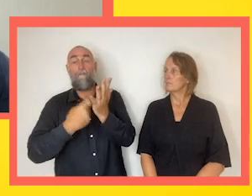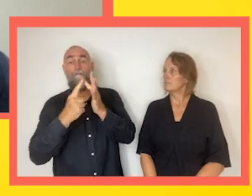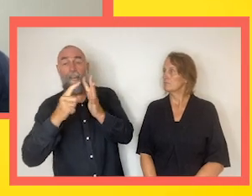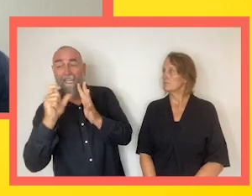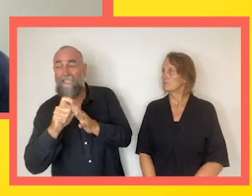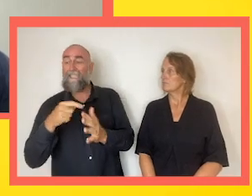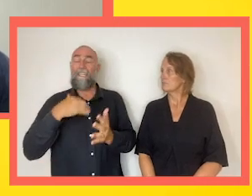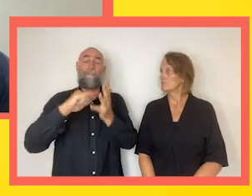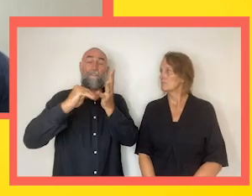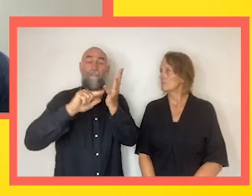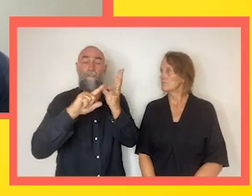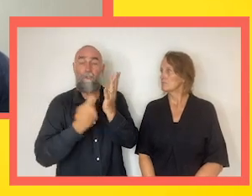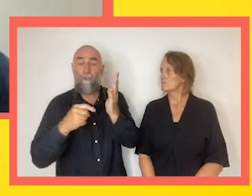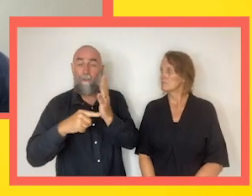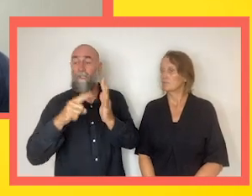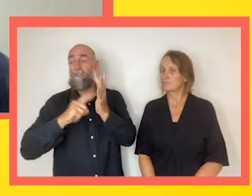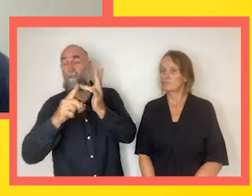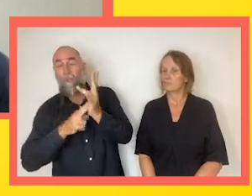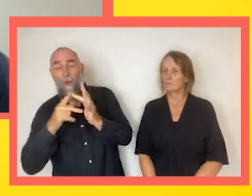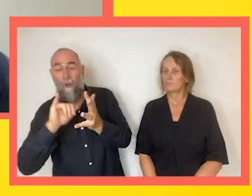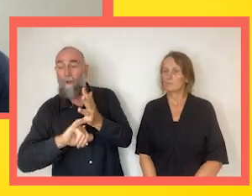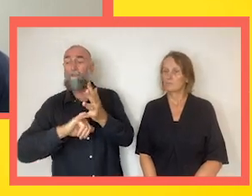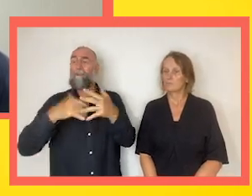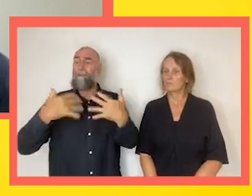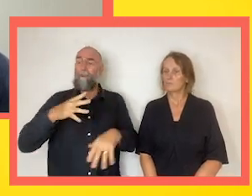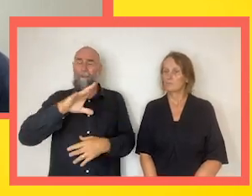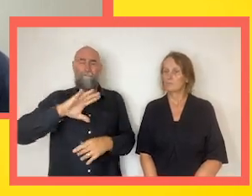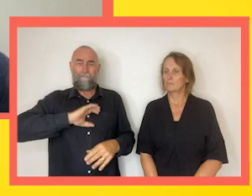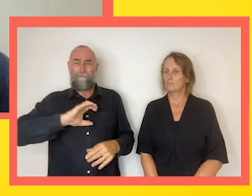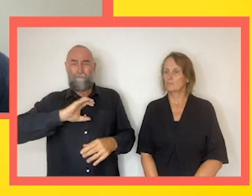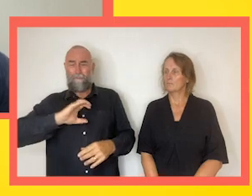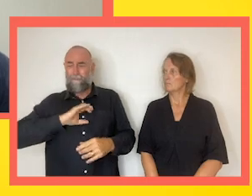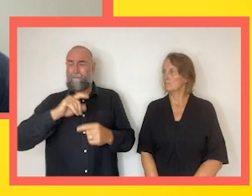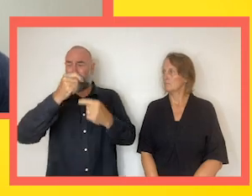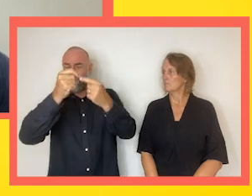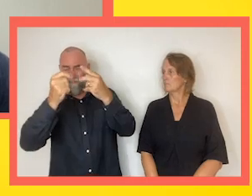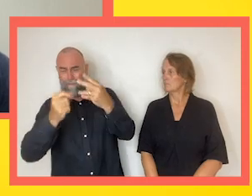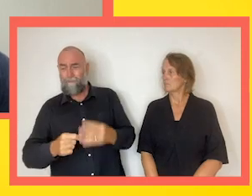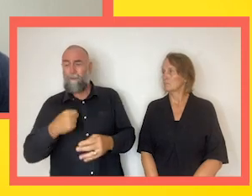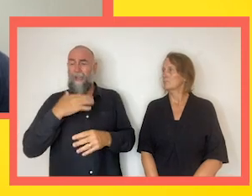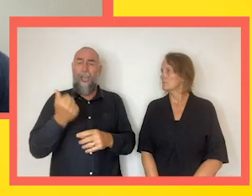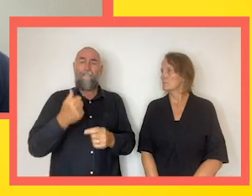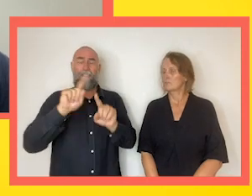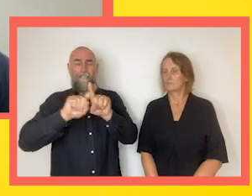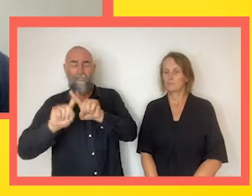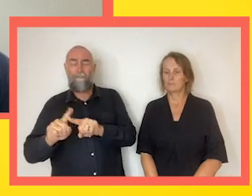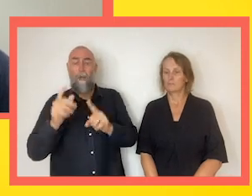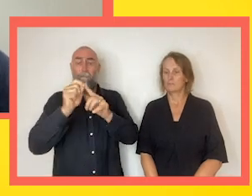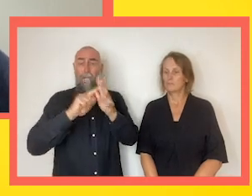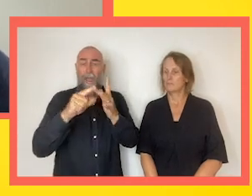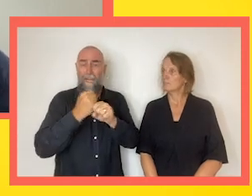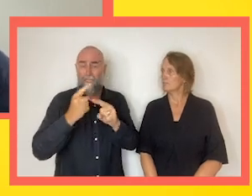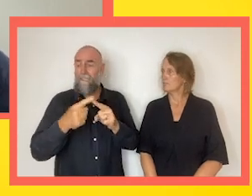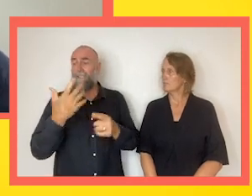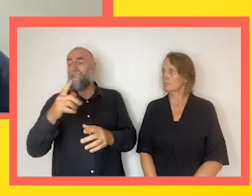McNeil, Laura Orbison, Amanda Reid, Meg Lemon, Kieran Murphy, and Michael Fryby. Bronzes, as